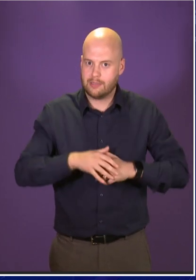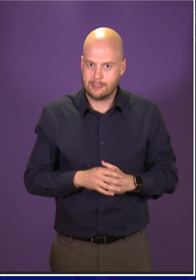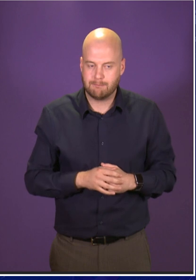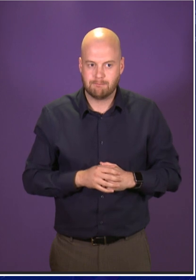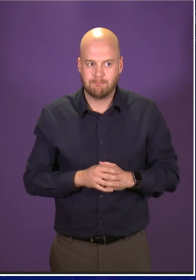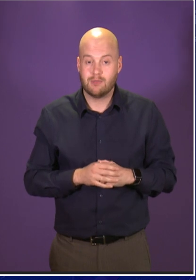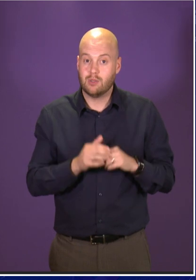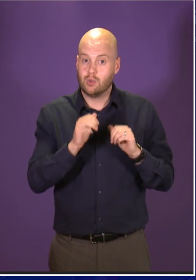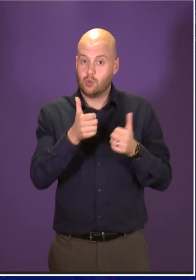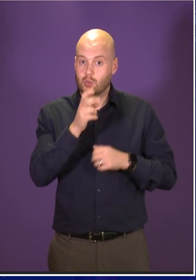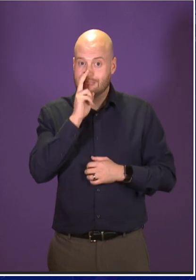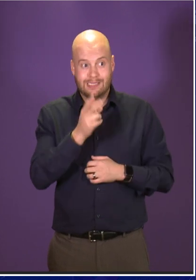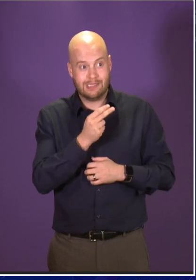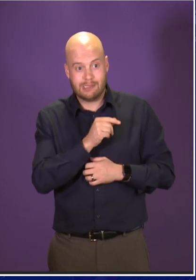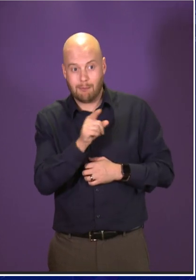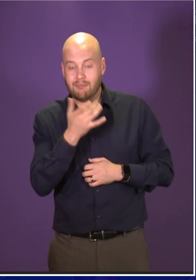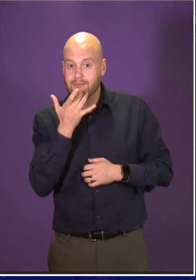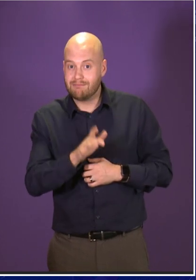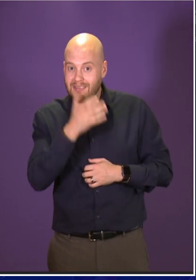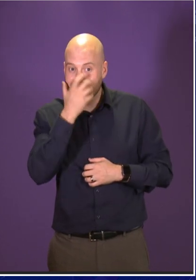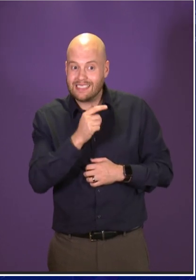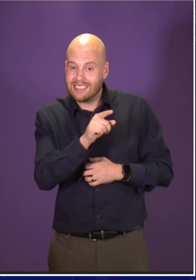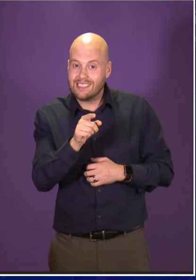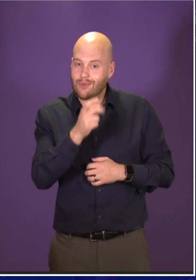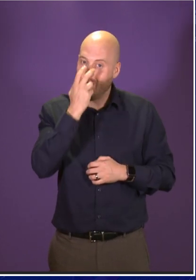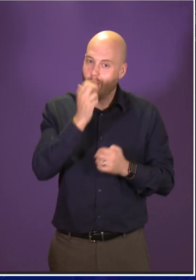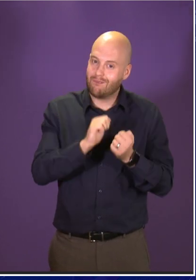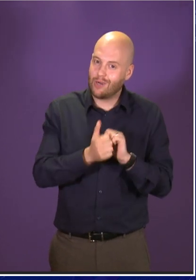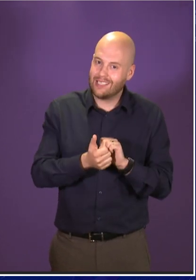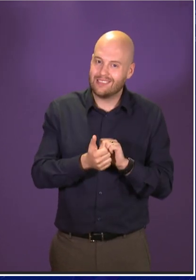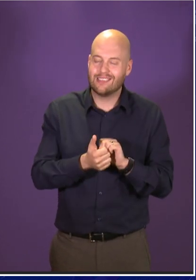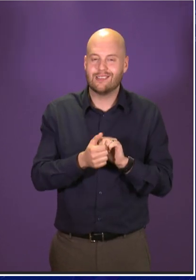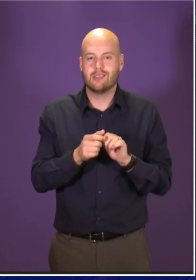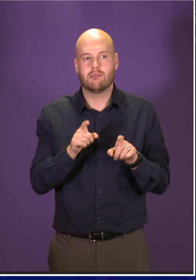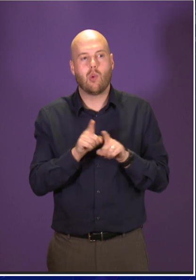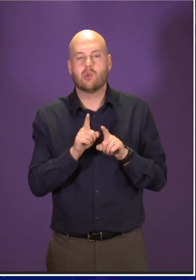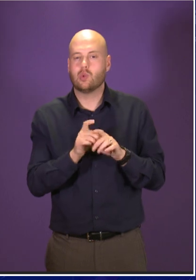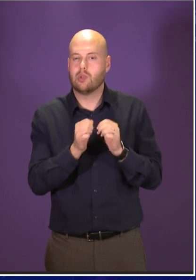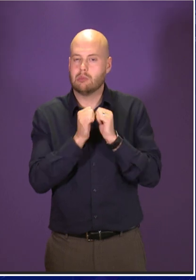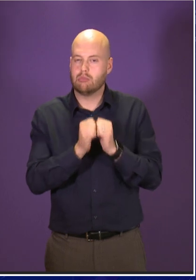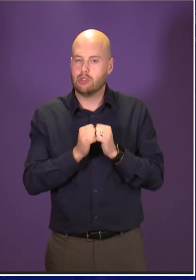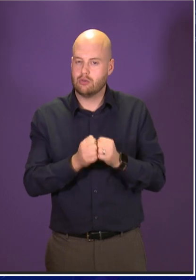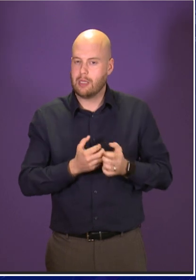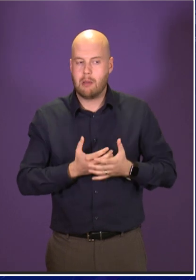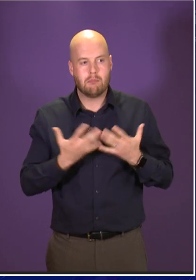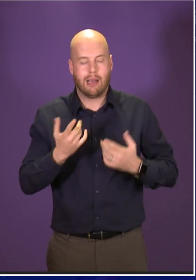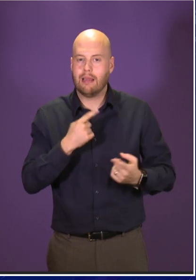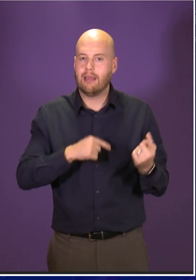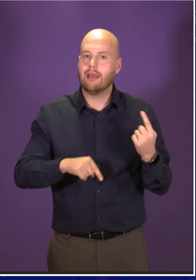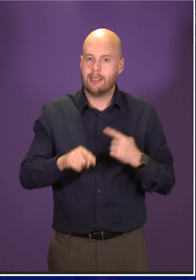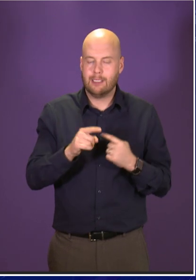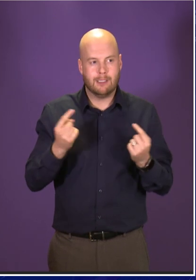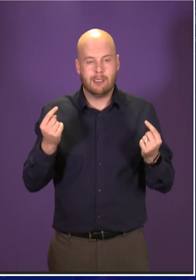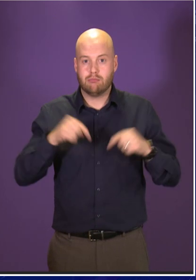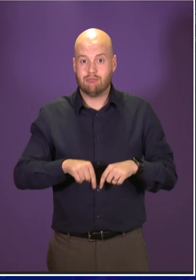to see some familiar faces and some old friends, but I also appreciate that for many of you, this may be